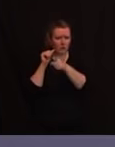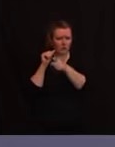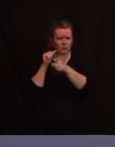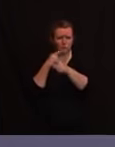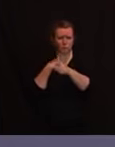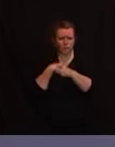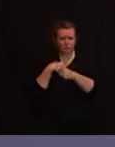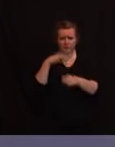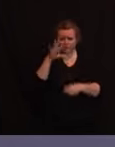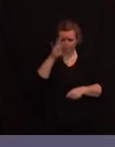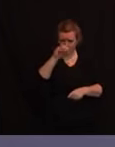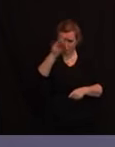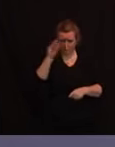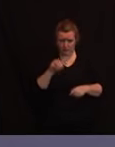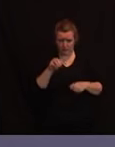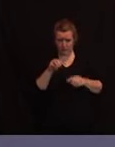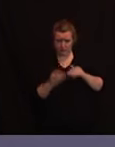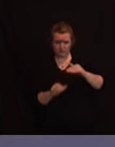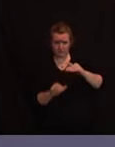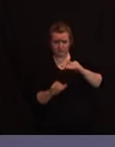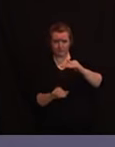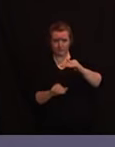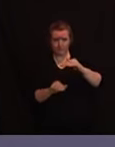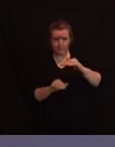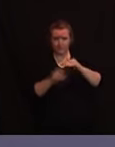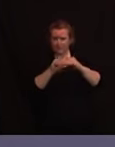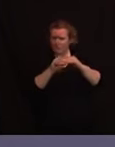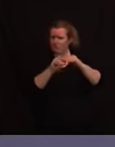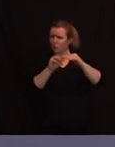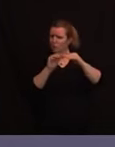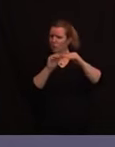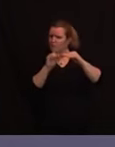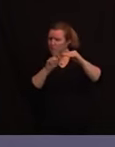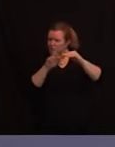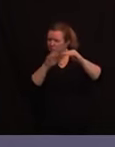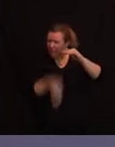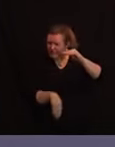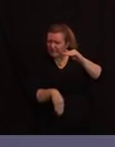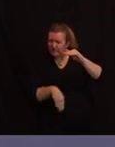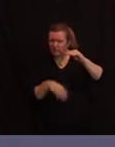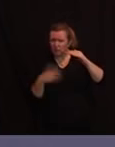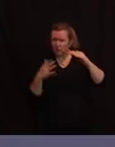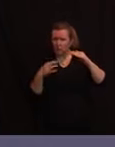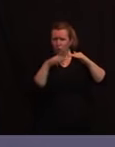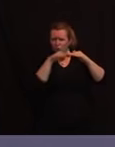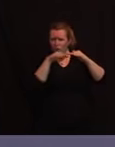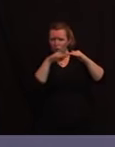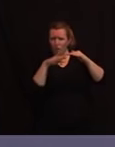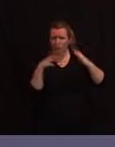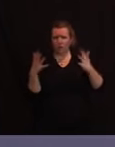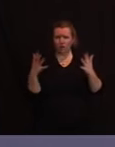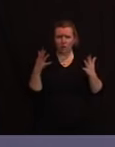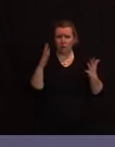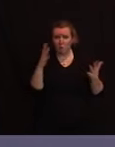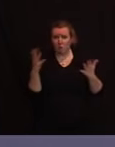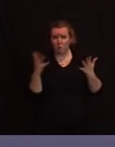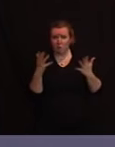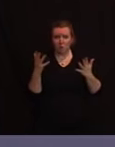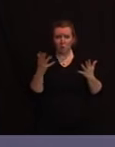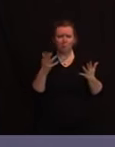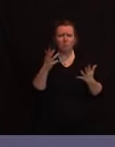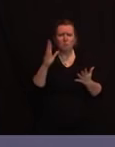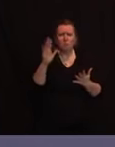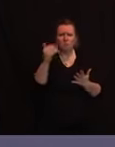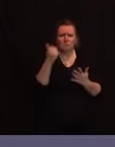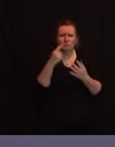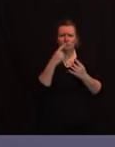of capacity would go down, or there's a potential for that to go down. What are the measures that you're looking at to tighten